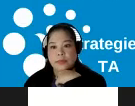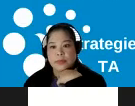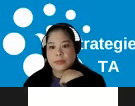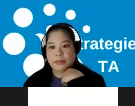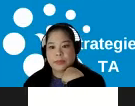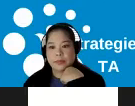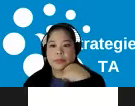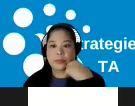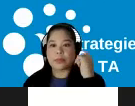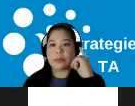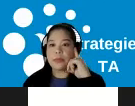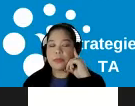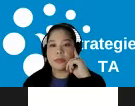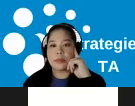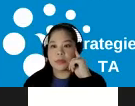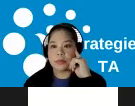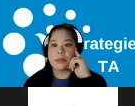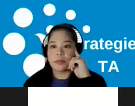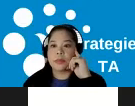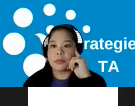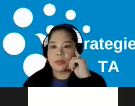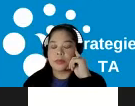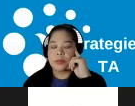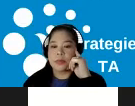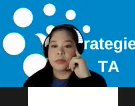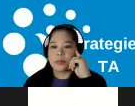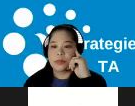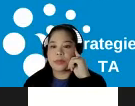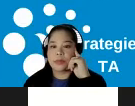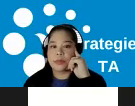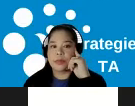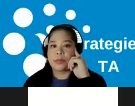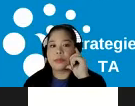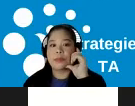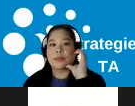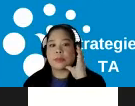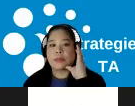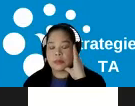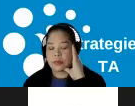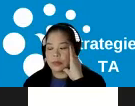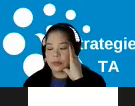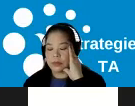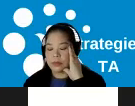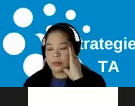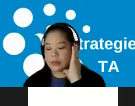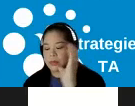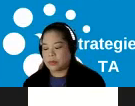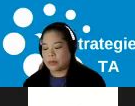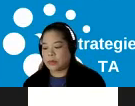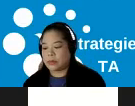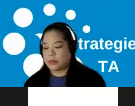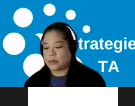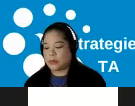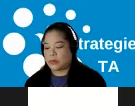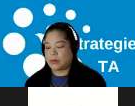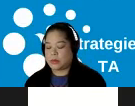that one before, but that's the first time I've heard that kind of question. And I think that is something, again, that we